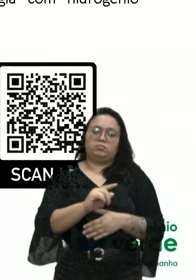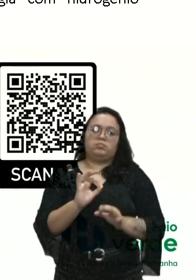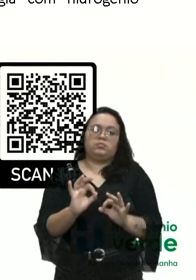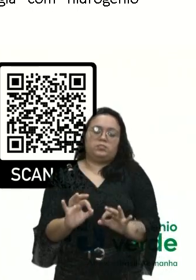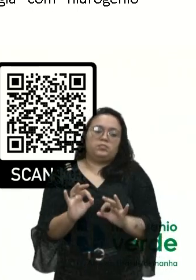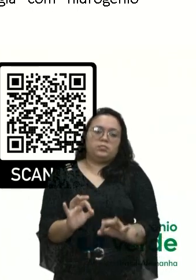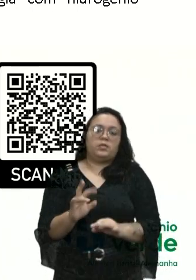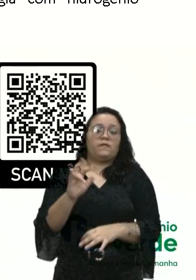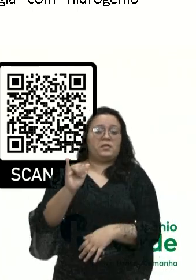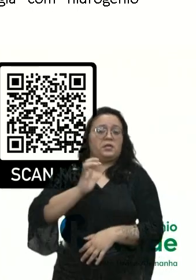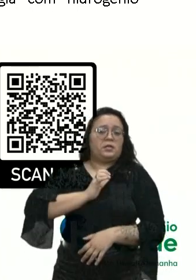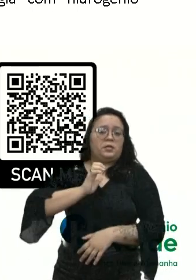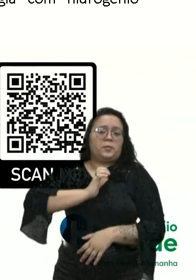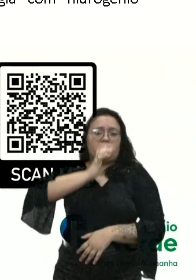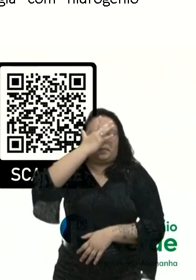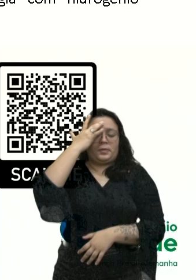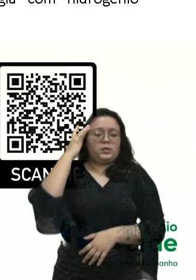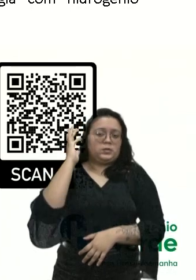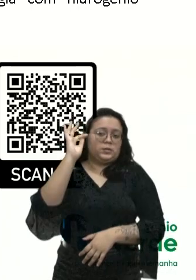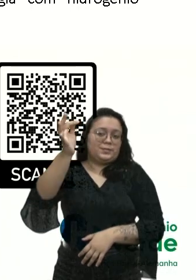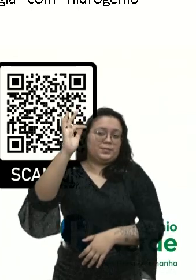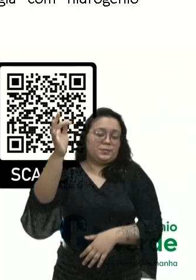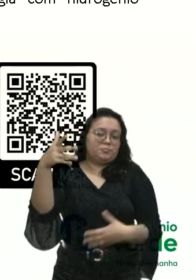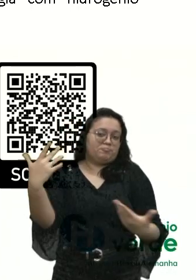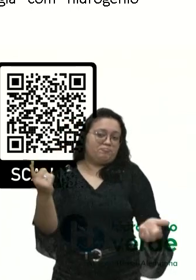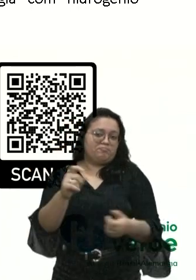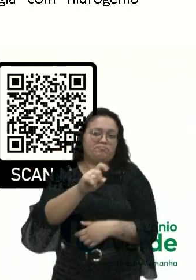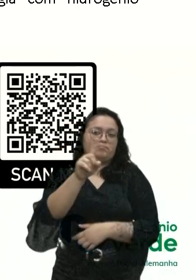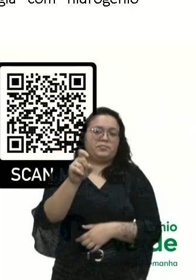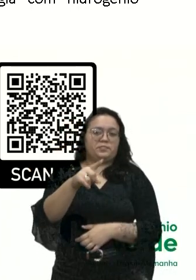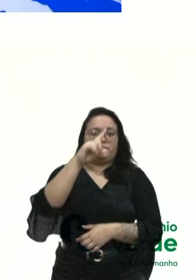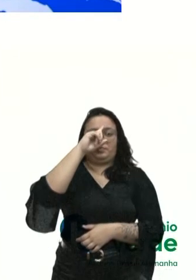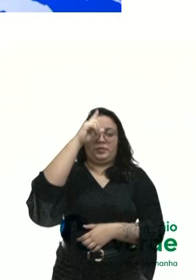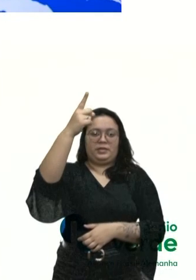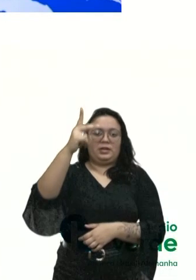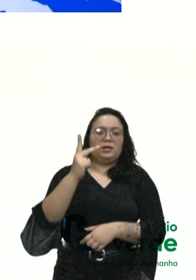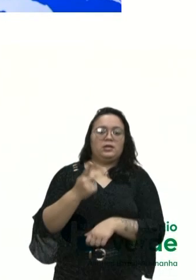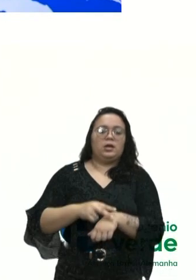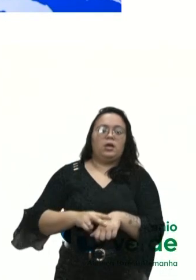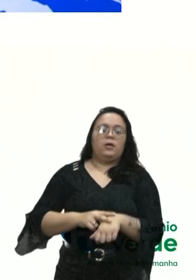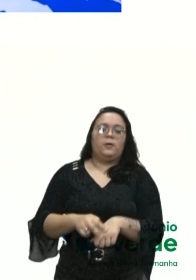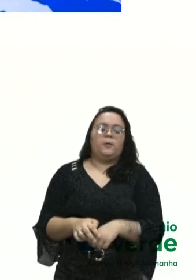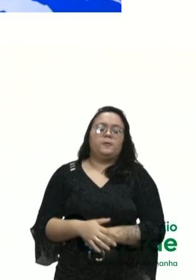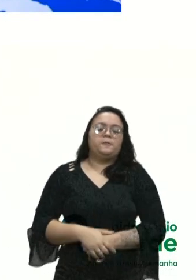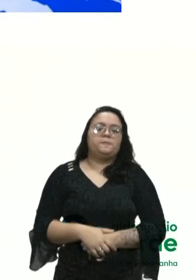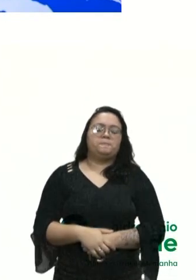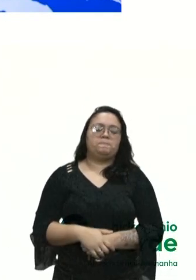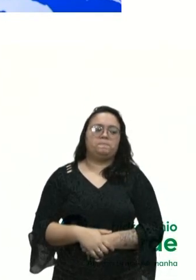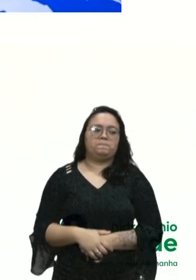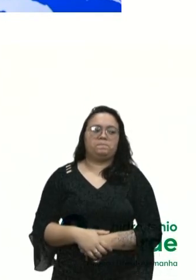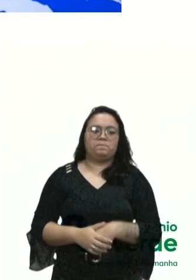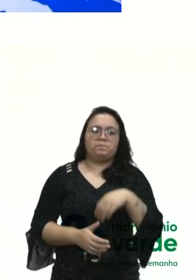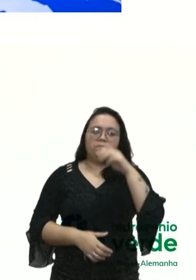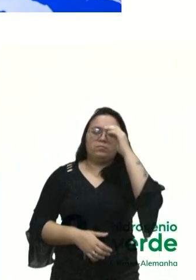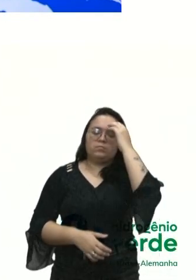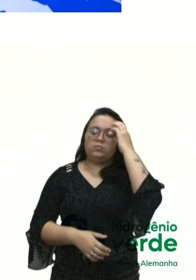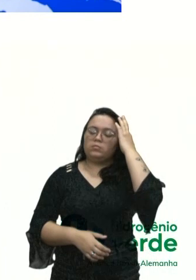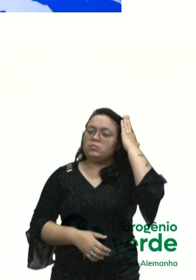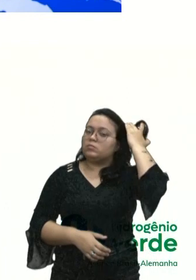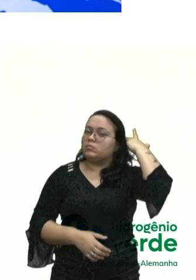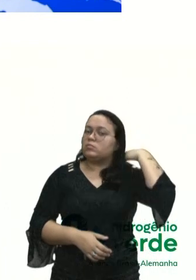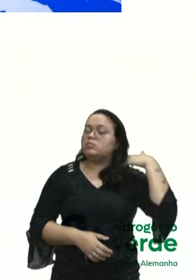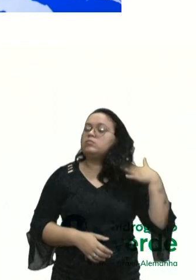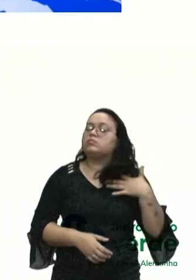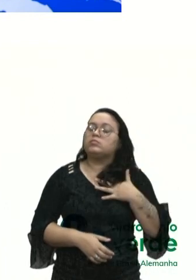e alguém vai ficar rico. Somebody will become very wealthy with this idea. I don't know. Bom, Anyway, trazendo pouco uma visão